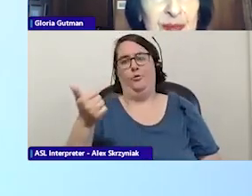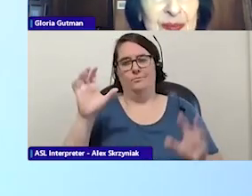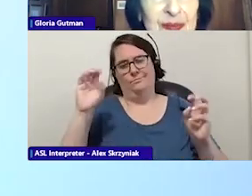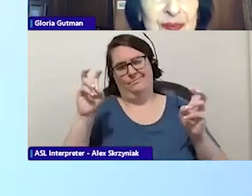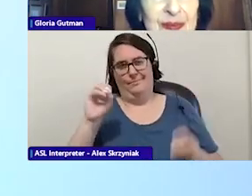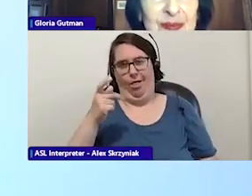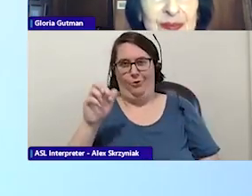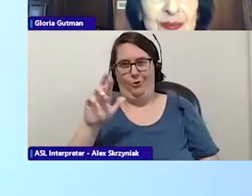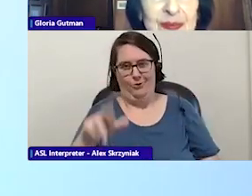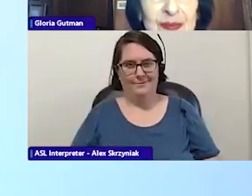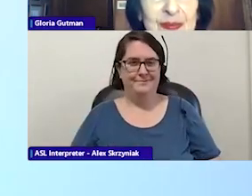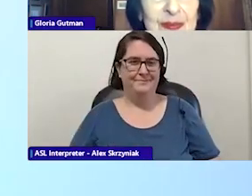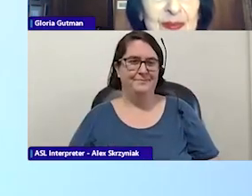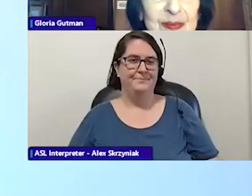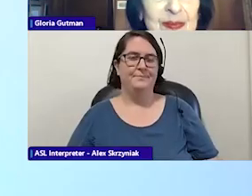slide.